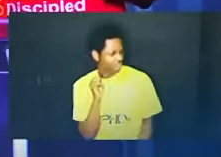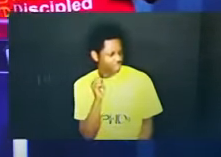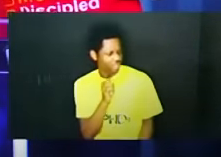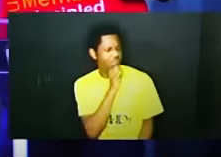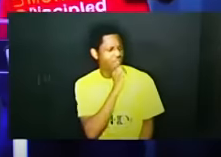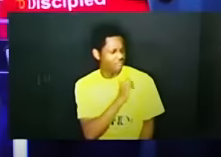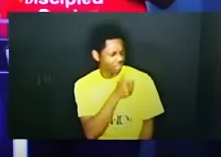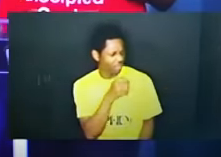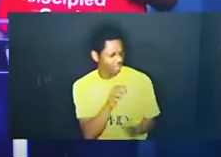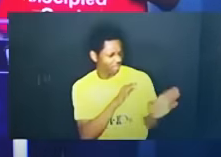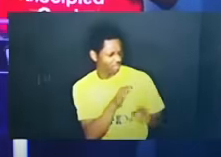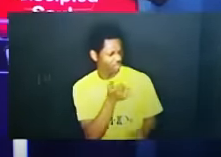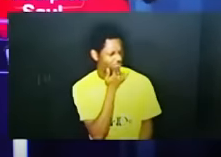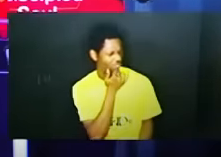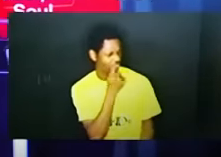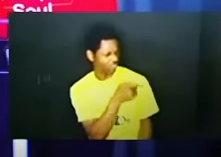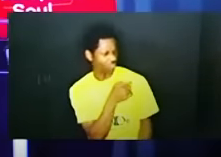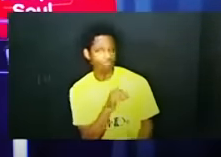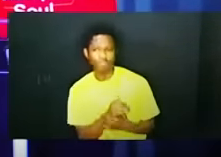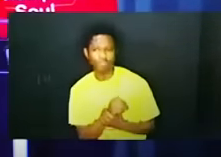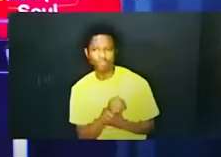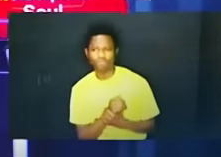Then he told the